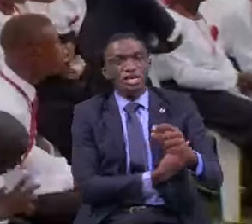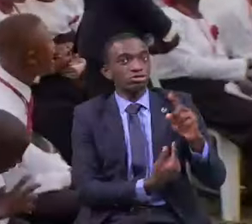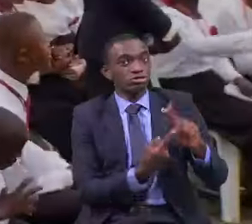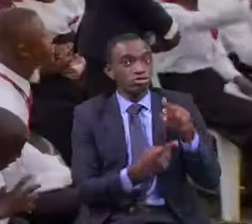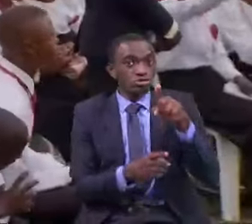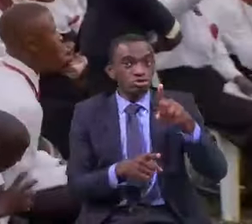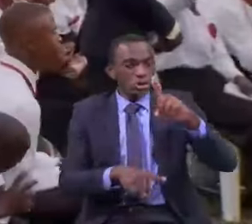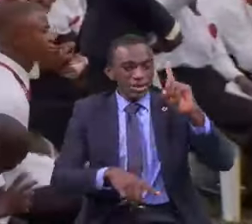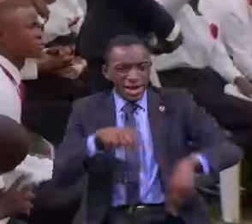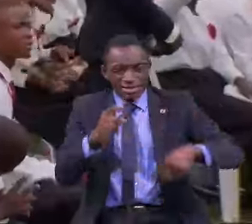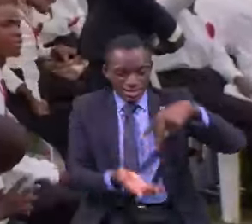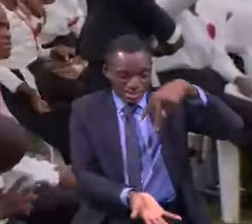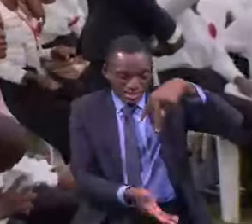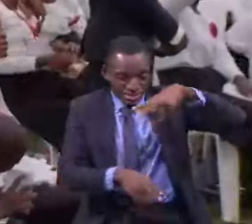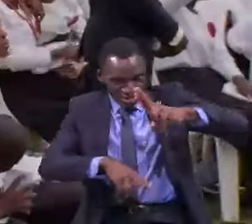up.